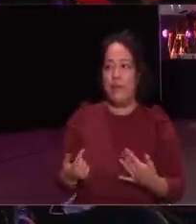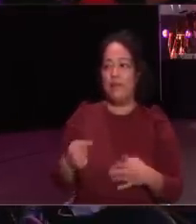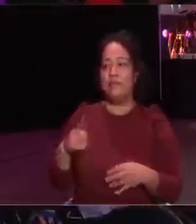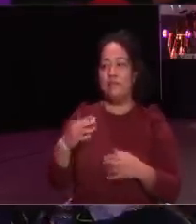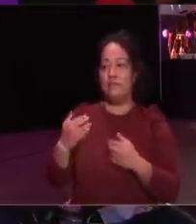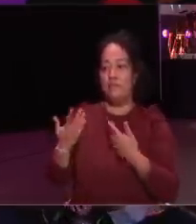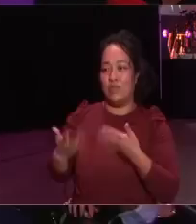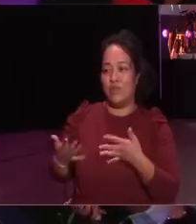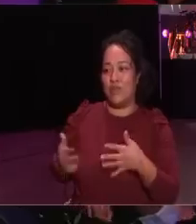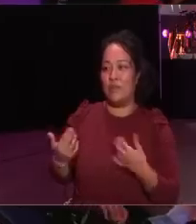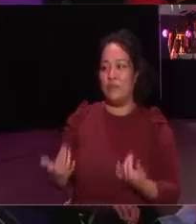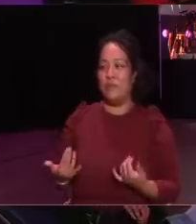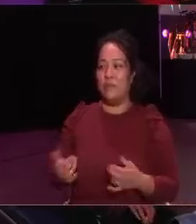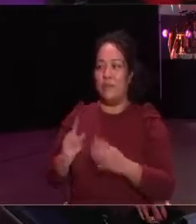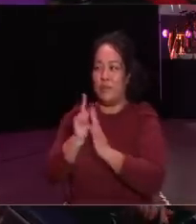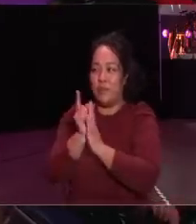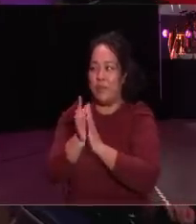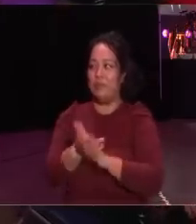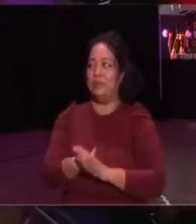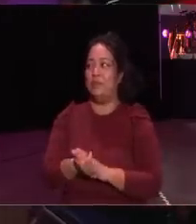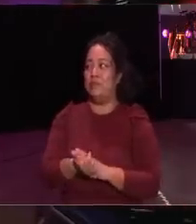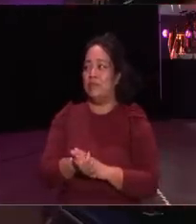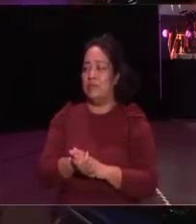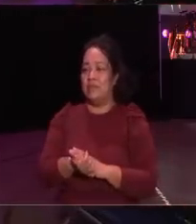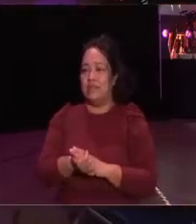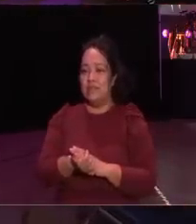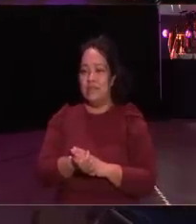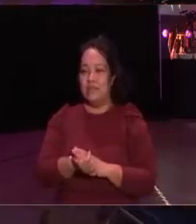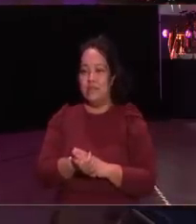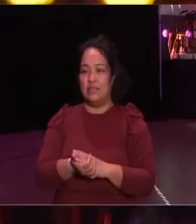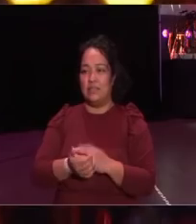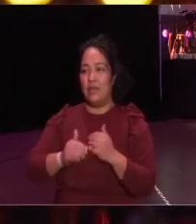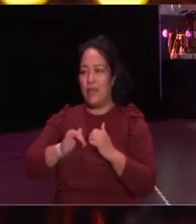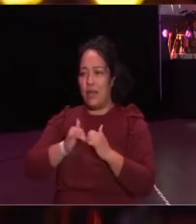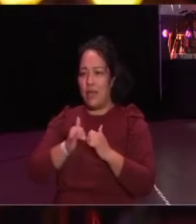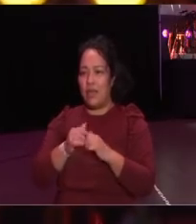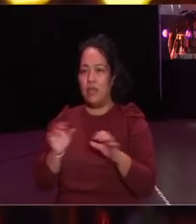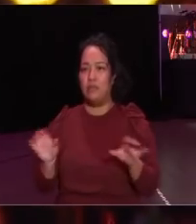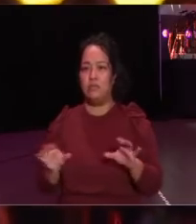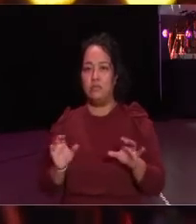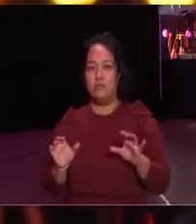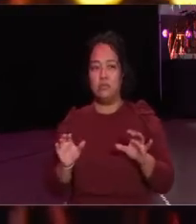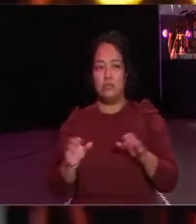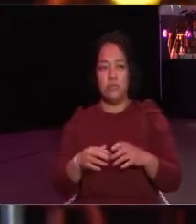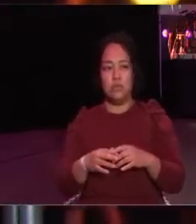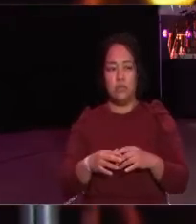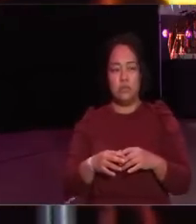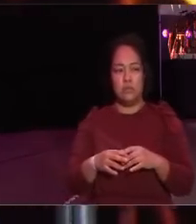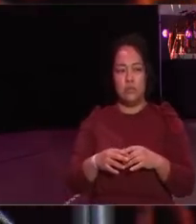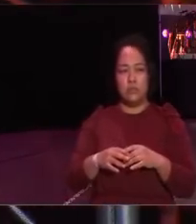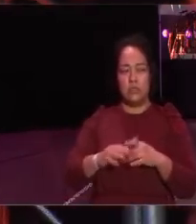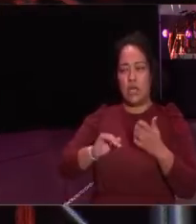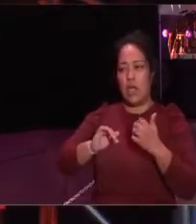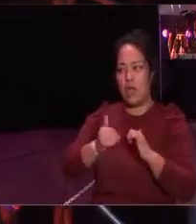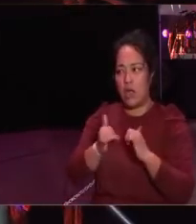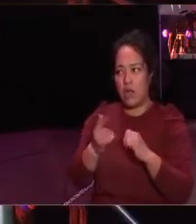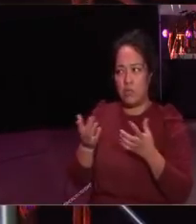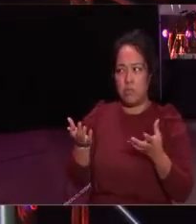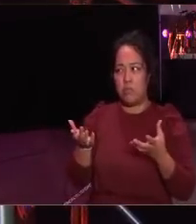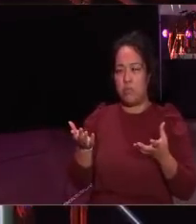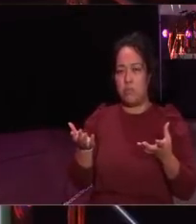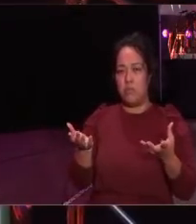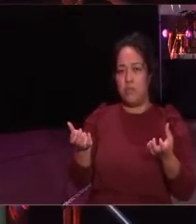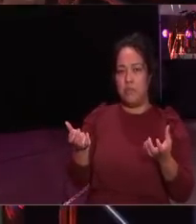moment. ¿Cómo se logra esto, hermano? ¿Cómo se logra esto? How can this be done? How do I know? How do I get this thing? ¿Cómo